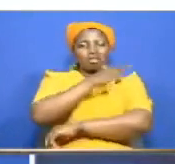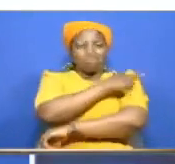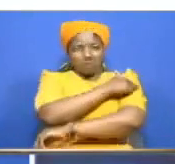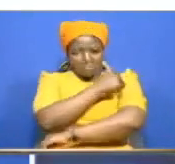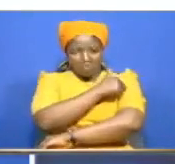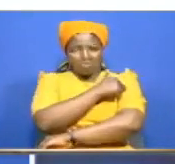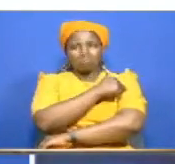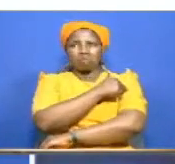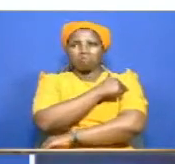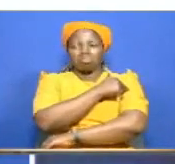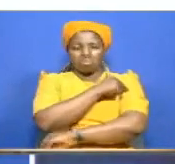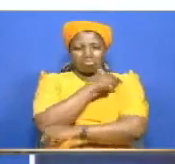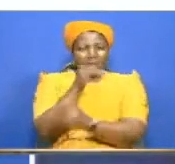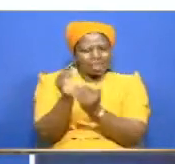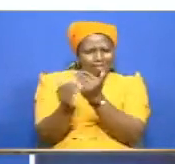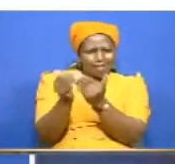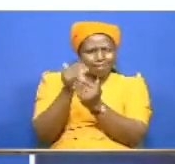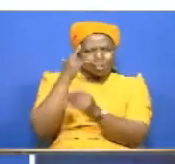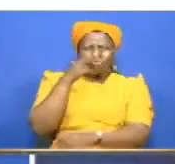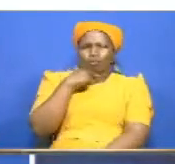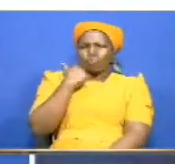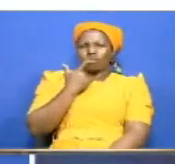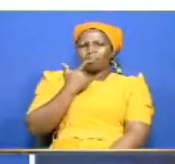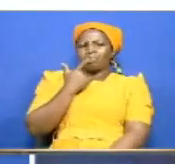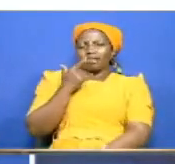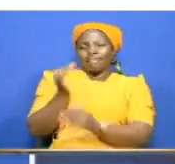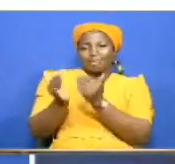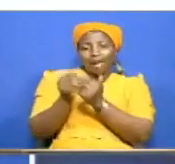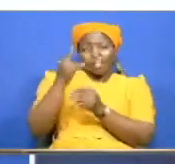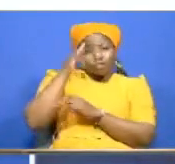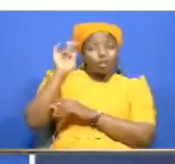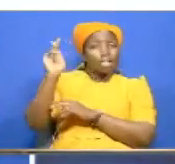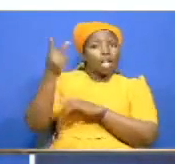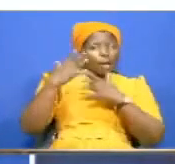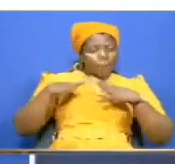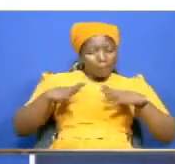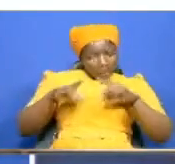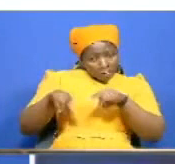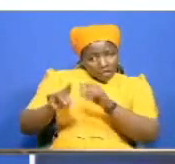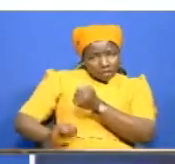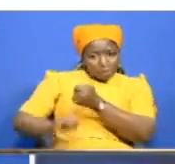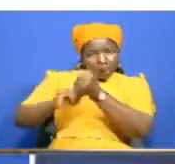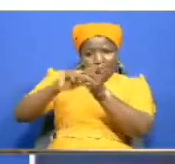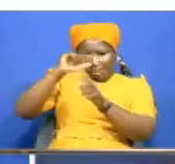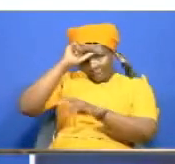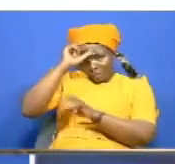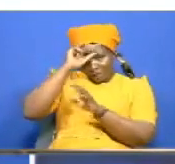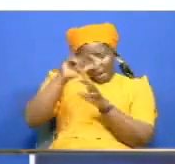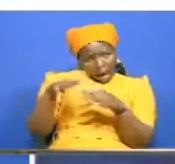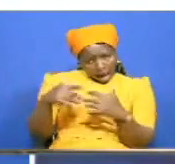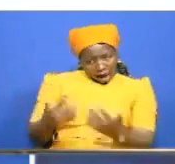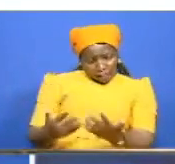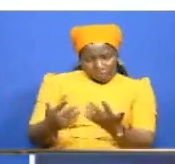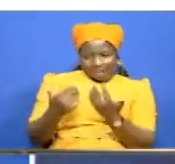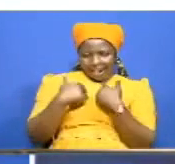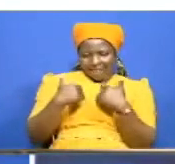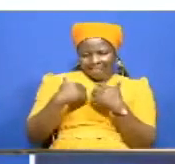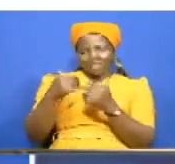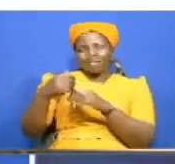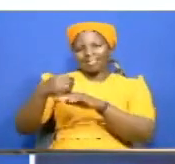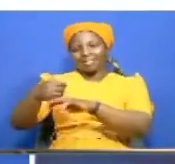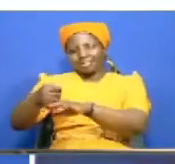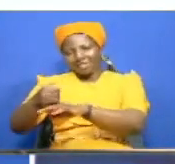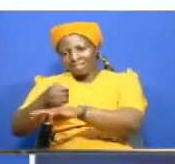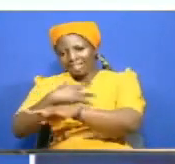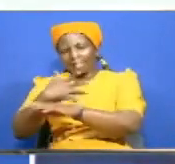treating Kenyans, and they actually support government in terms of having cancer care